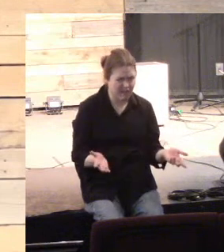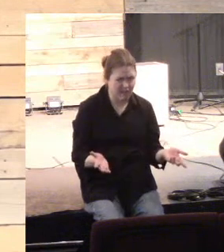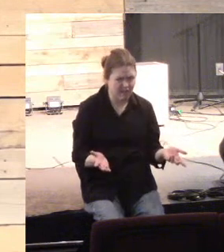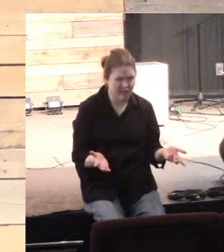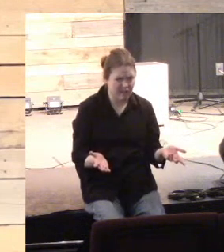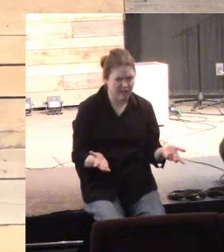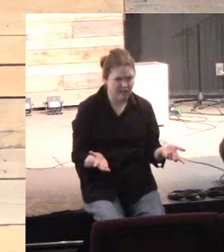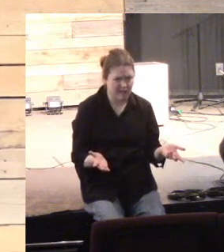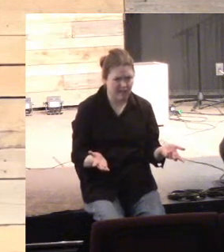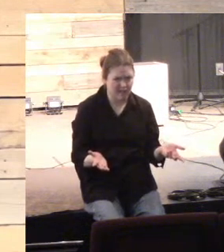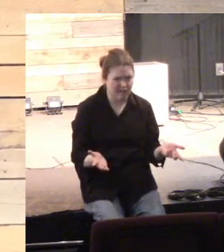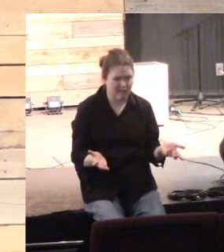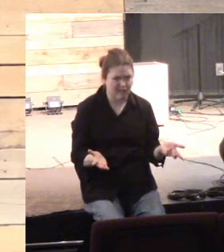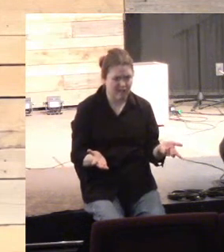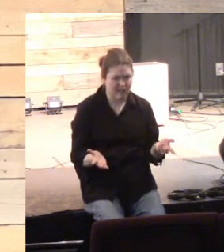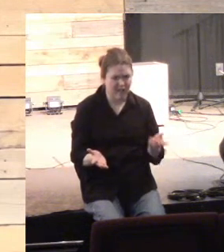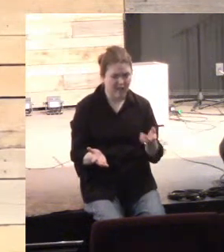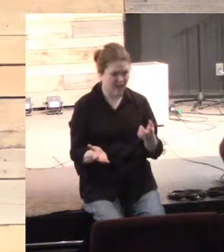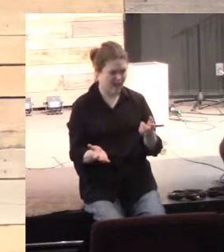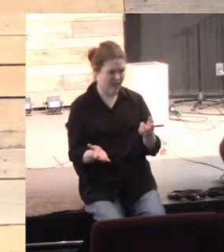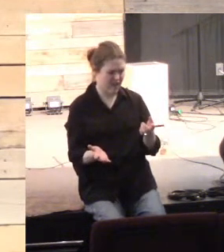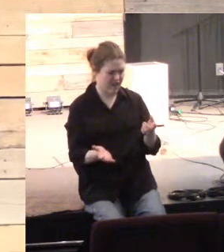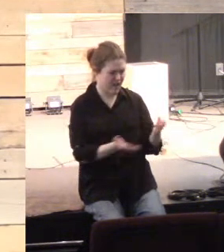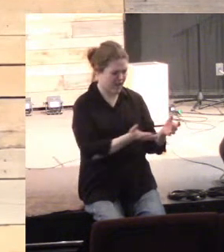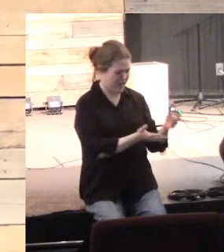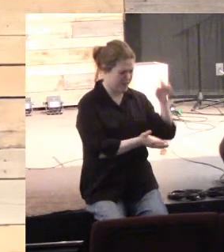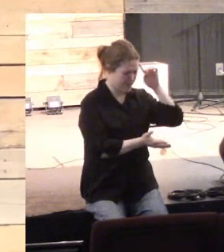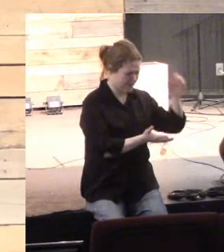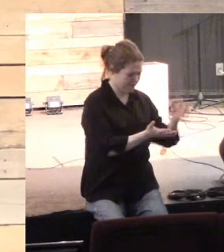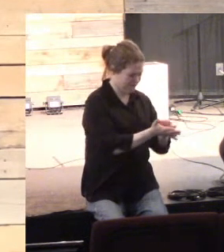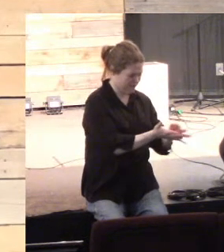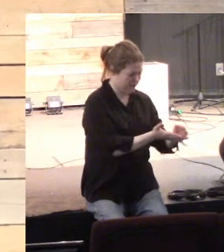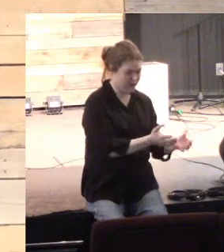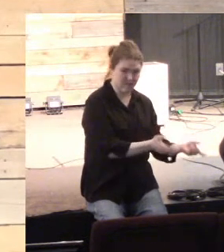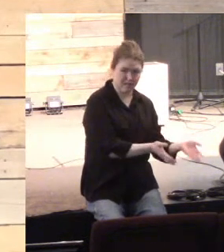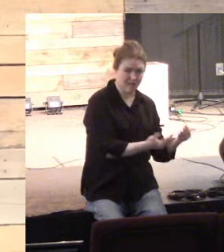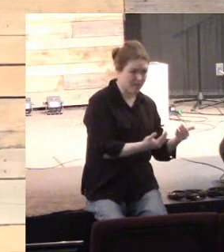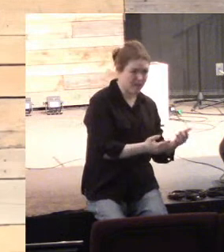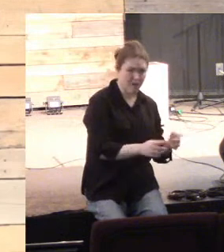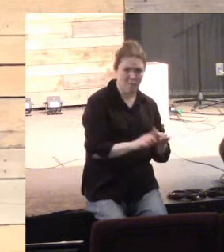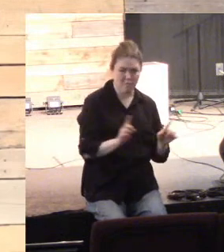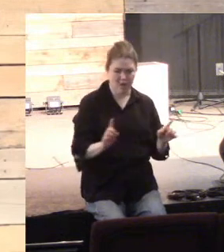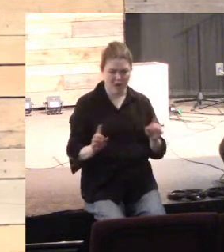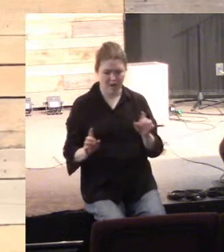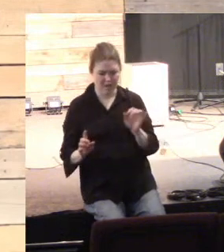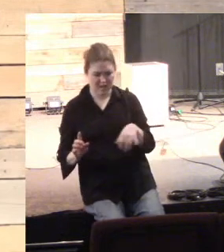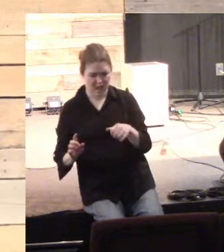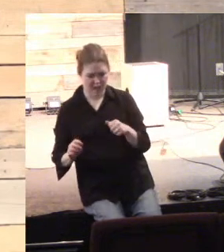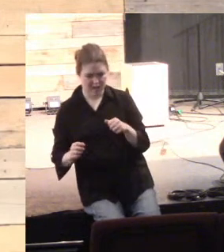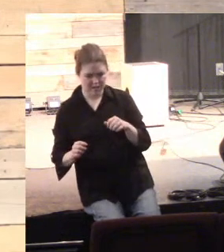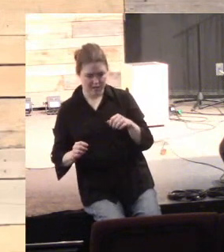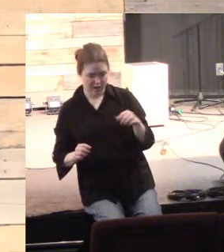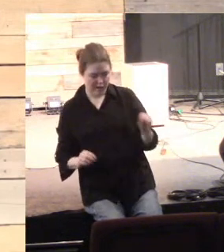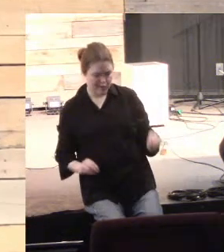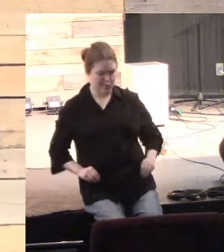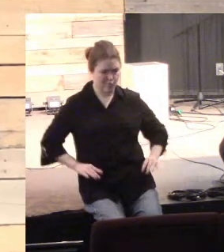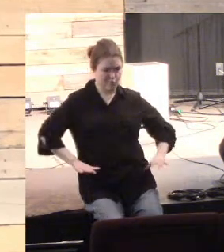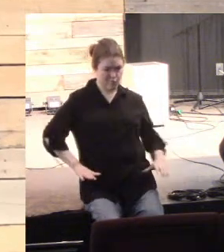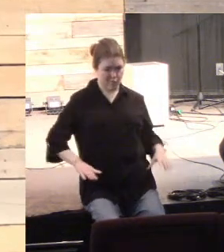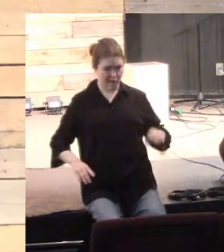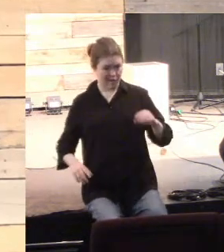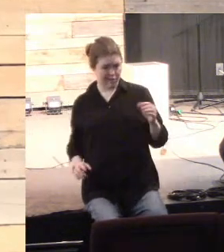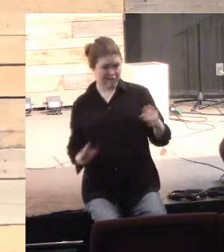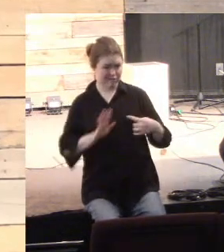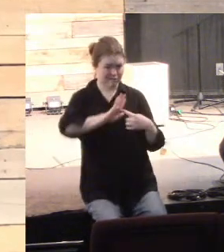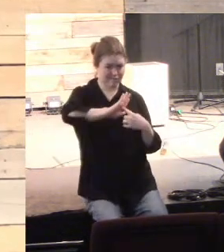saying, you're going to give me your pennies. I want you to give me your pennies for the church offering and not necessarily the wealth. And so you can imagine he riled